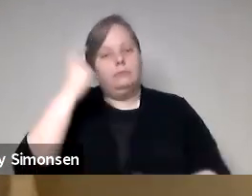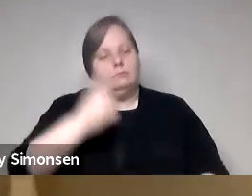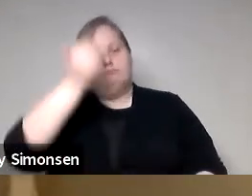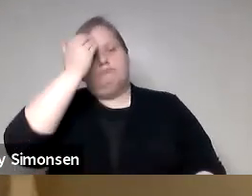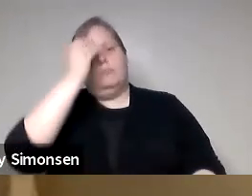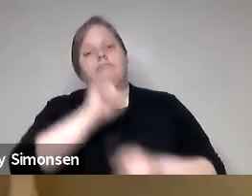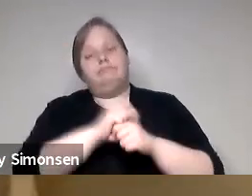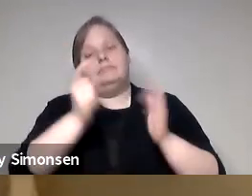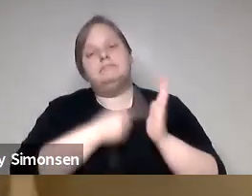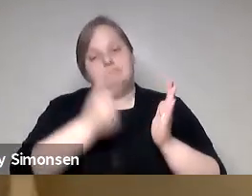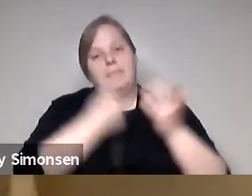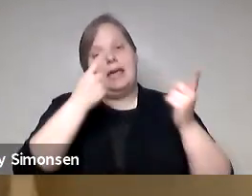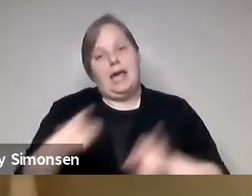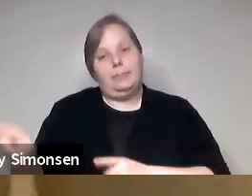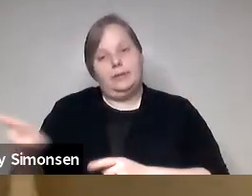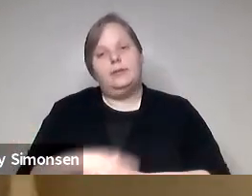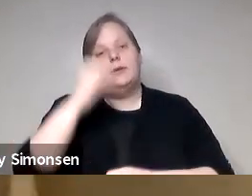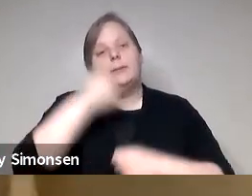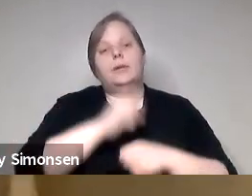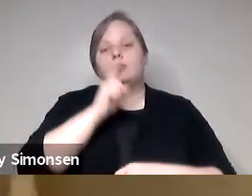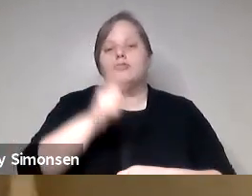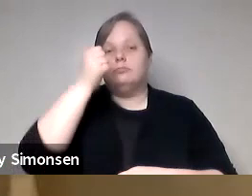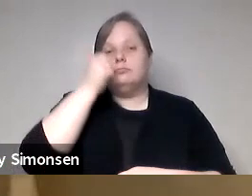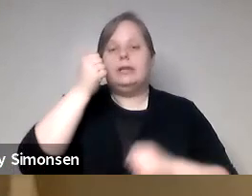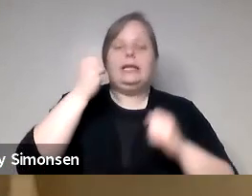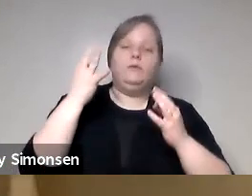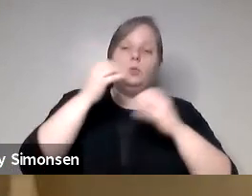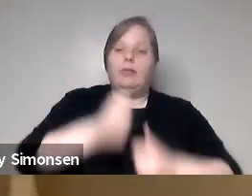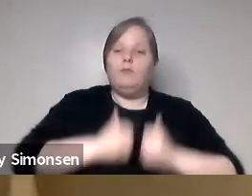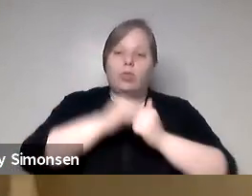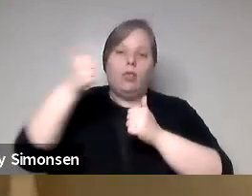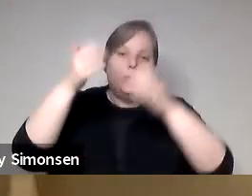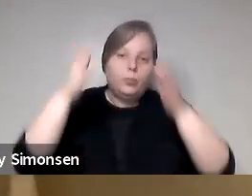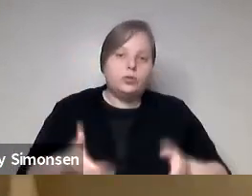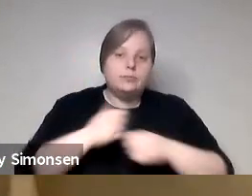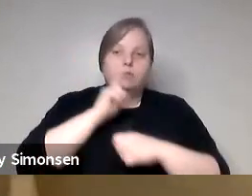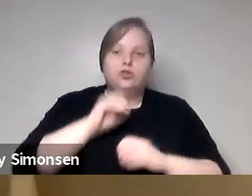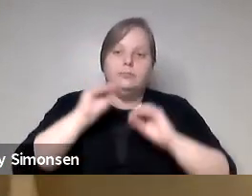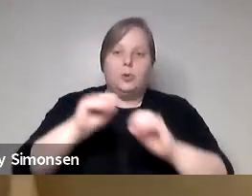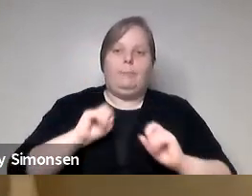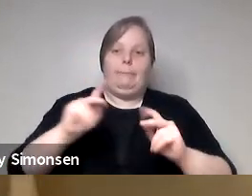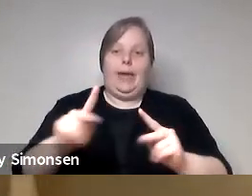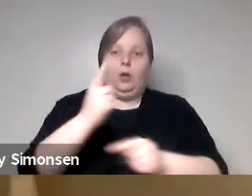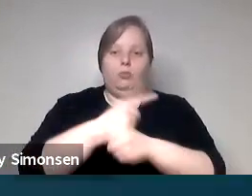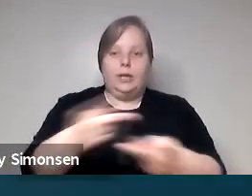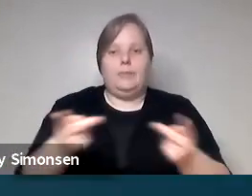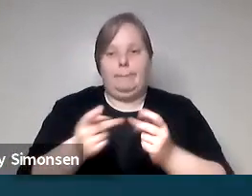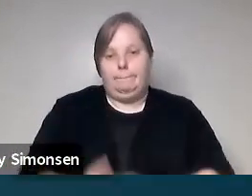does happen. Just make sure that if you live with someone else, everybody puts things in the right place.